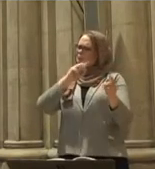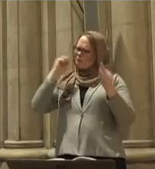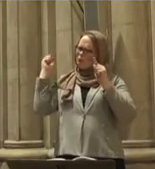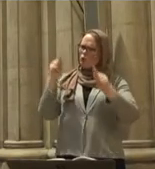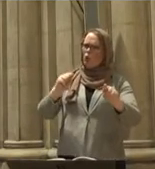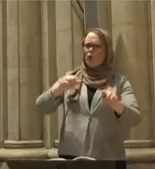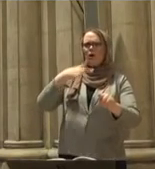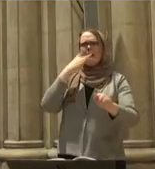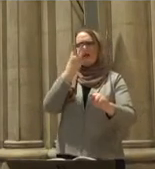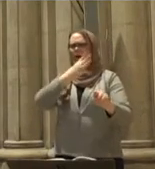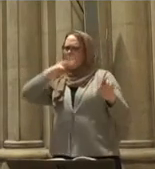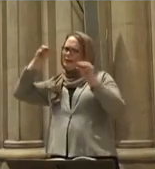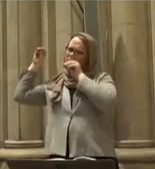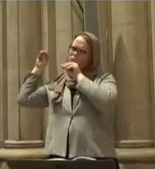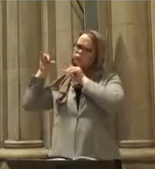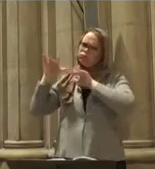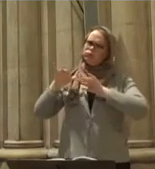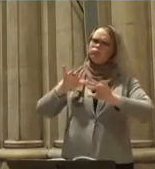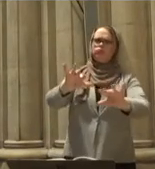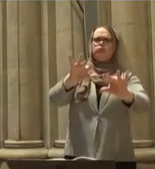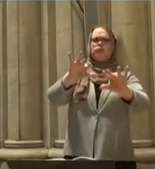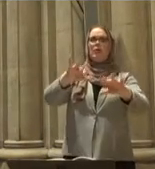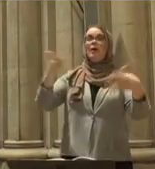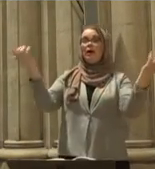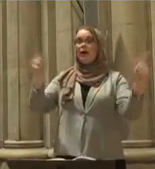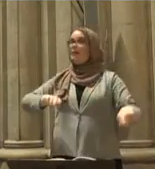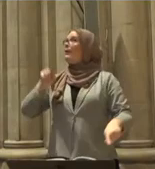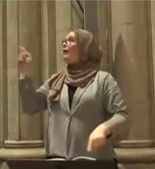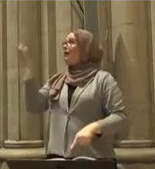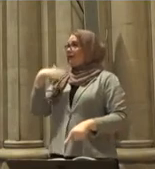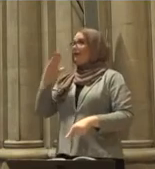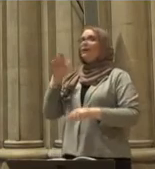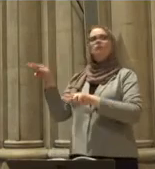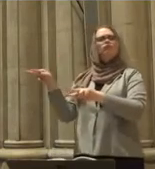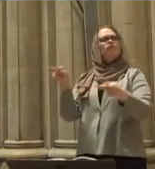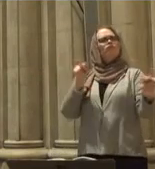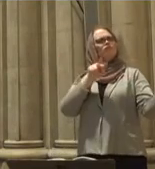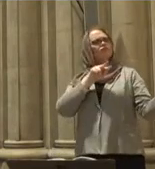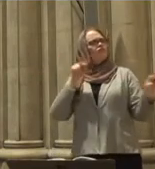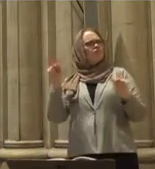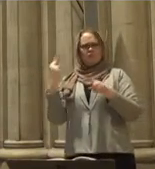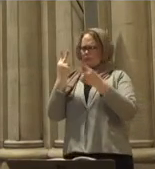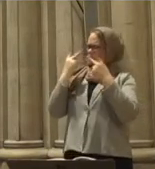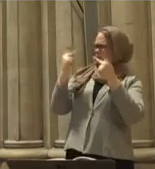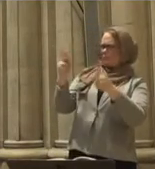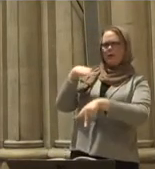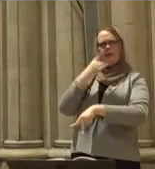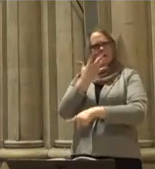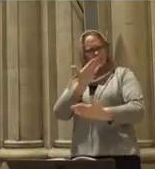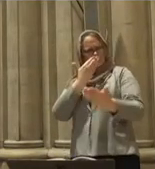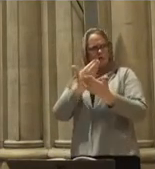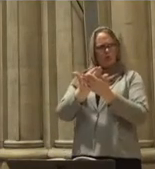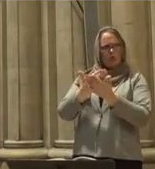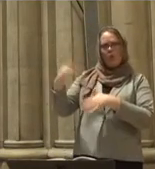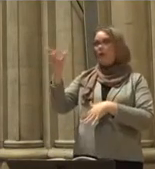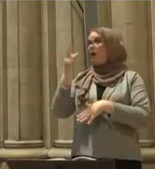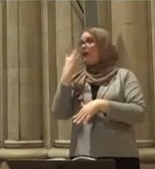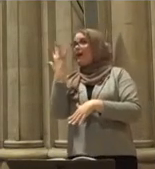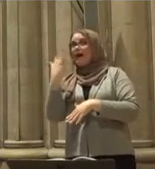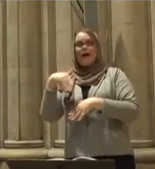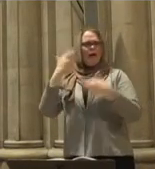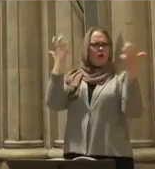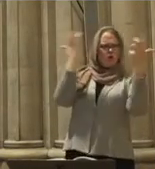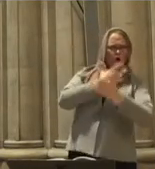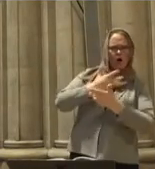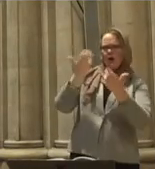light. And God saw that the light was good, and God separated the light from the darkness.